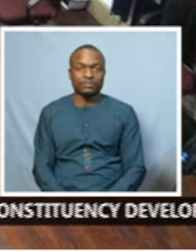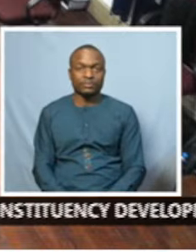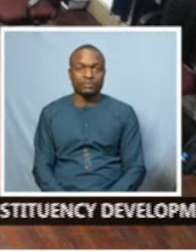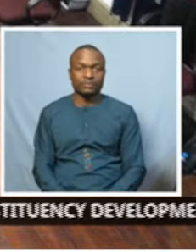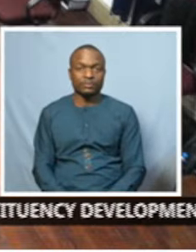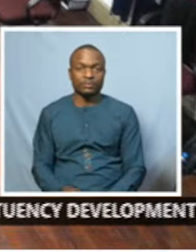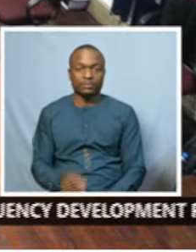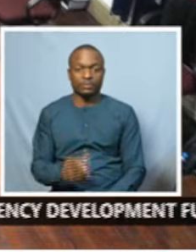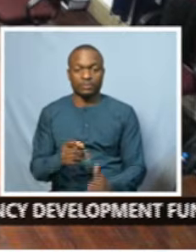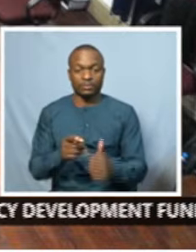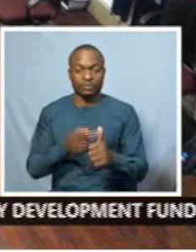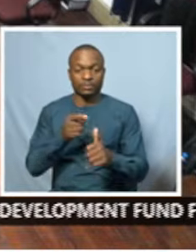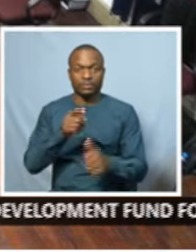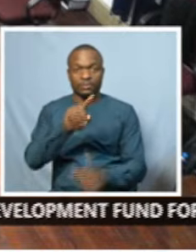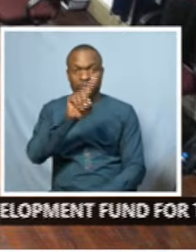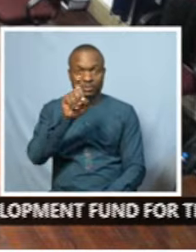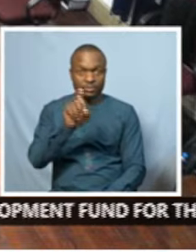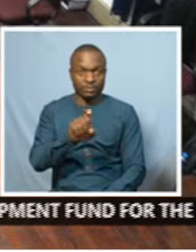Next question.